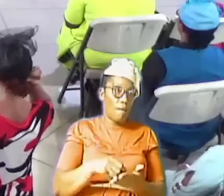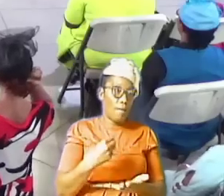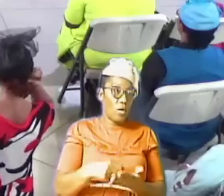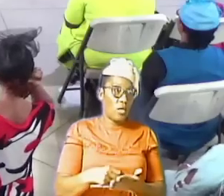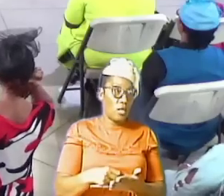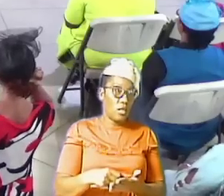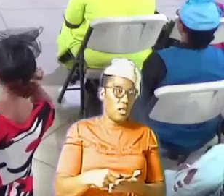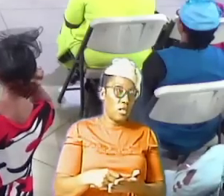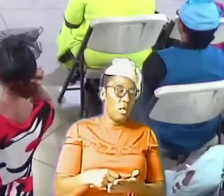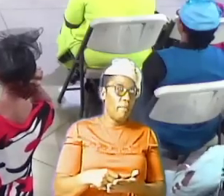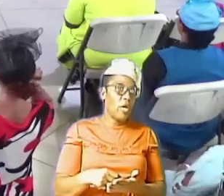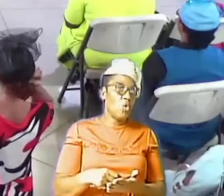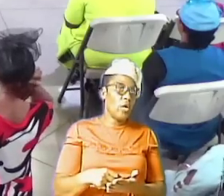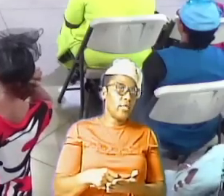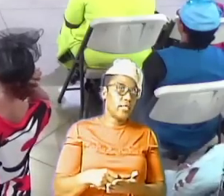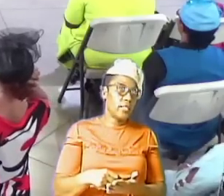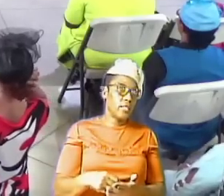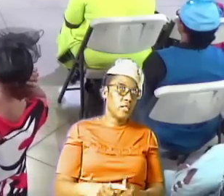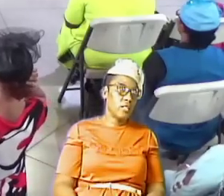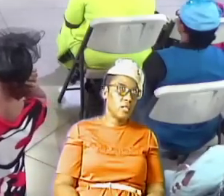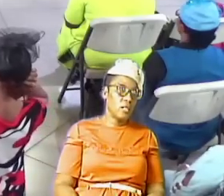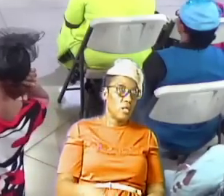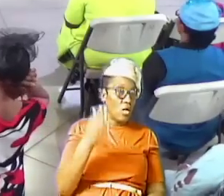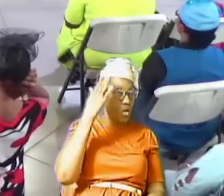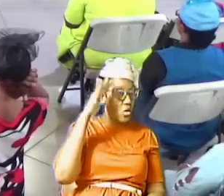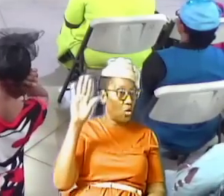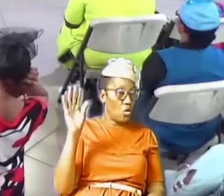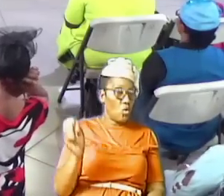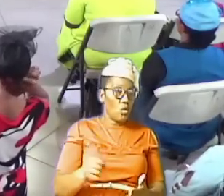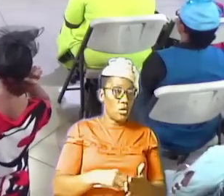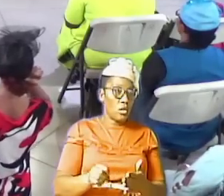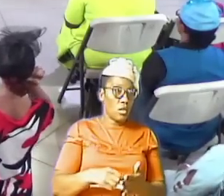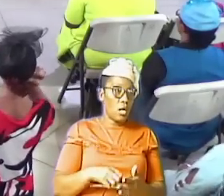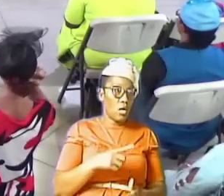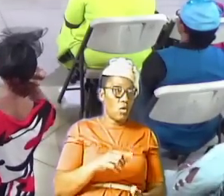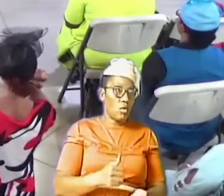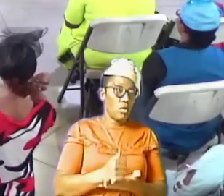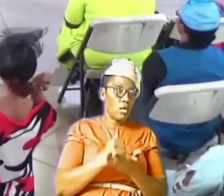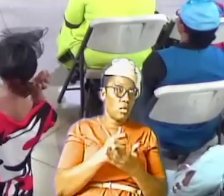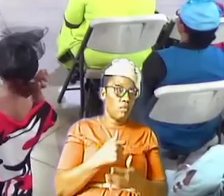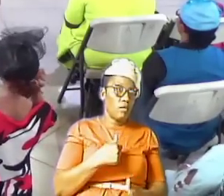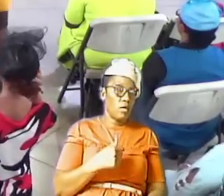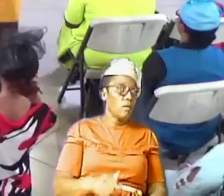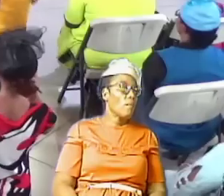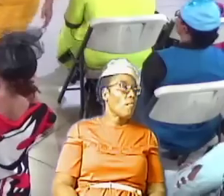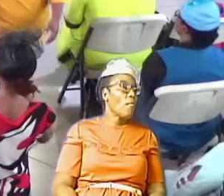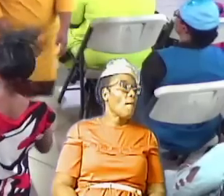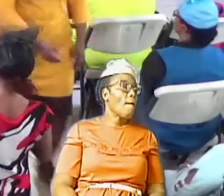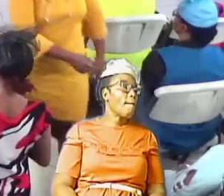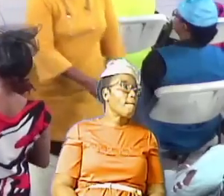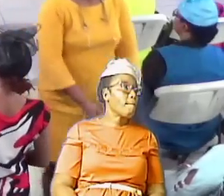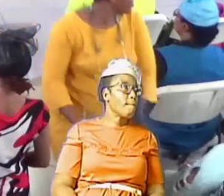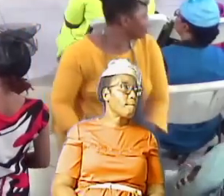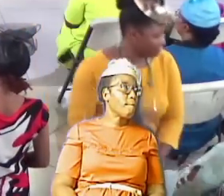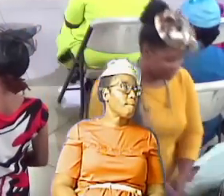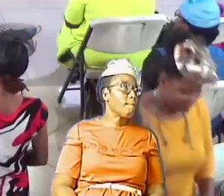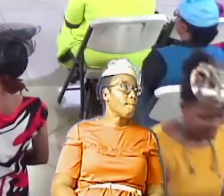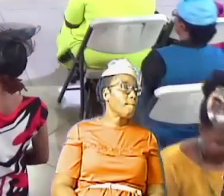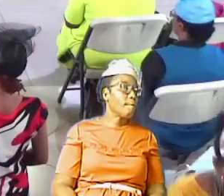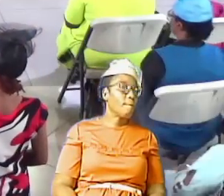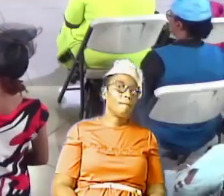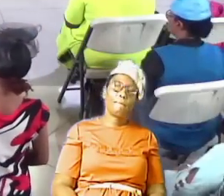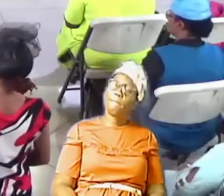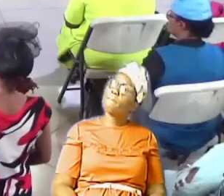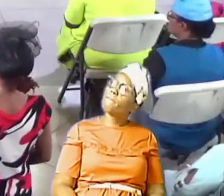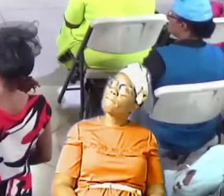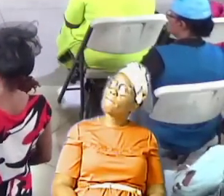collect. Hallelujah. Thank you, Jesus. Hallelujah. Thank you, Jesus. Bless your name, Lord.